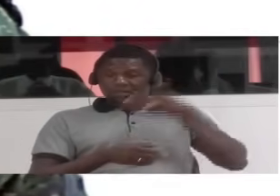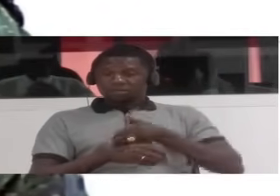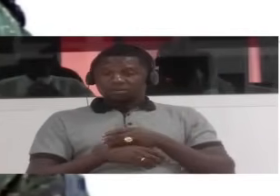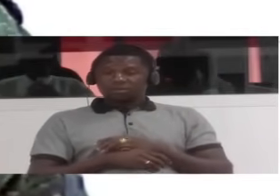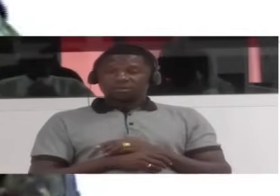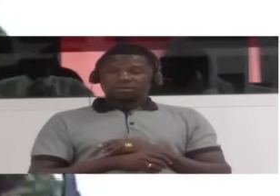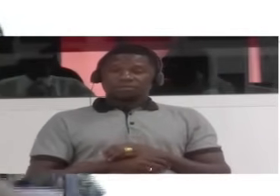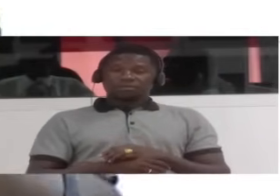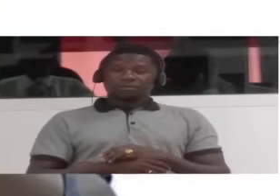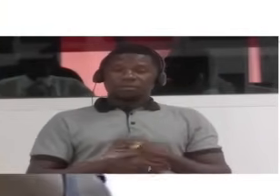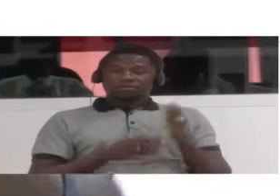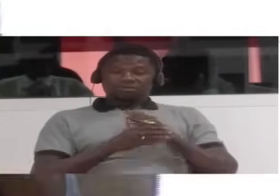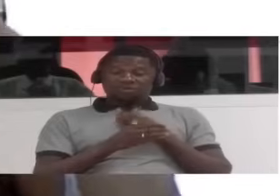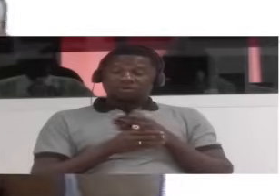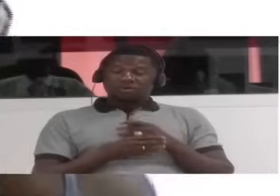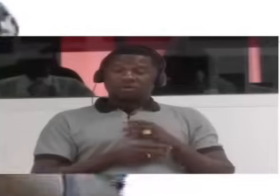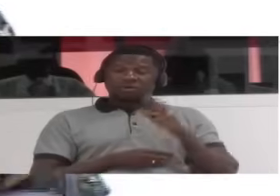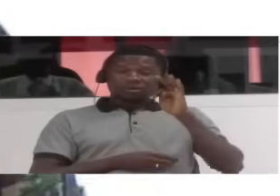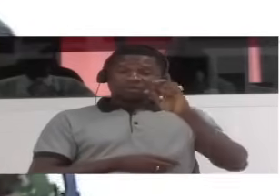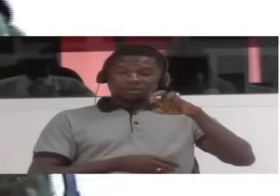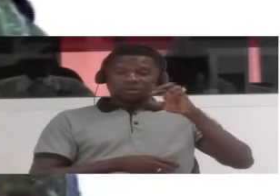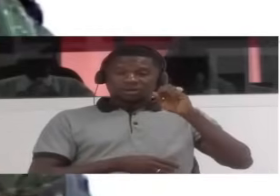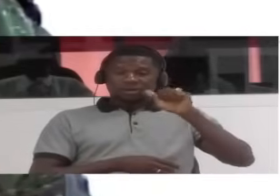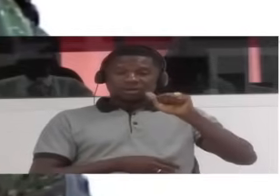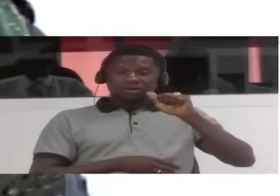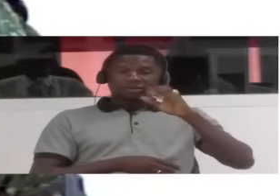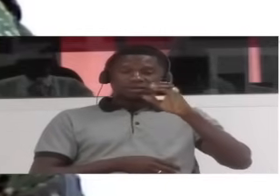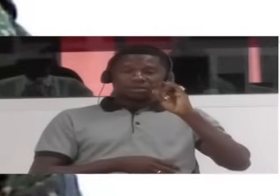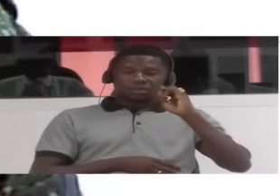Francisco get into this training of the junglers,